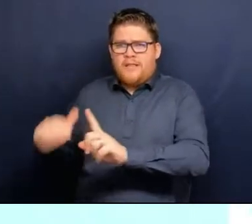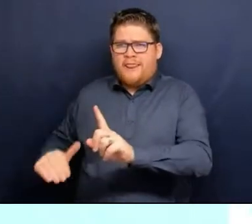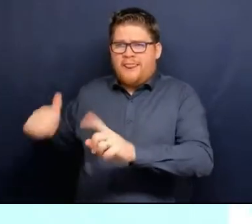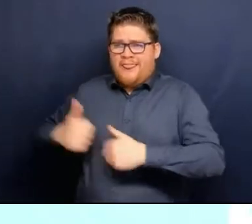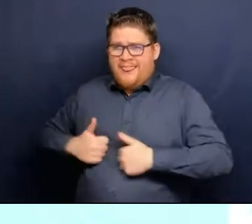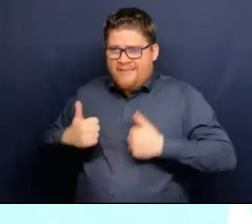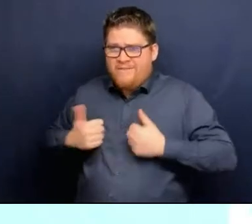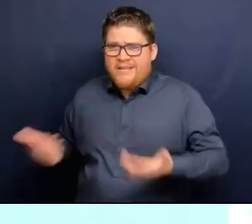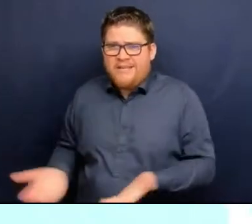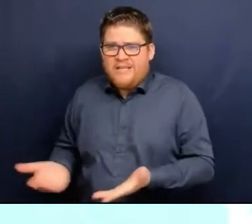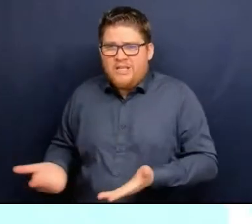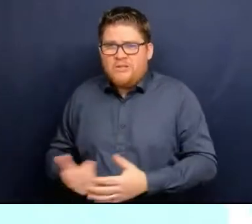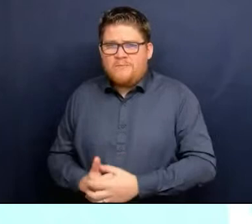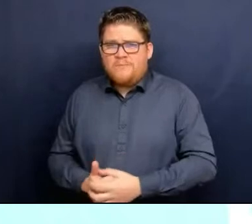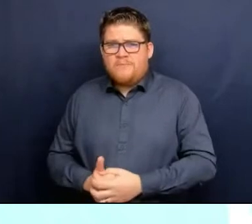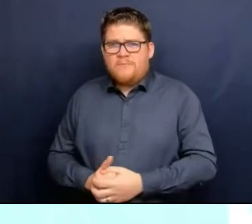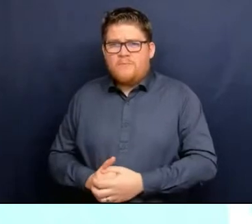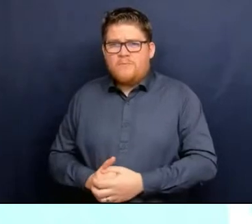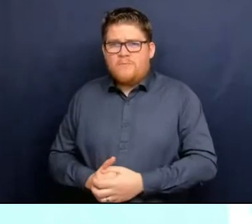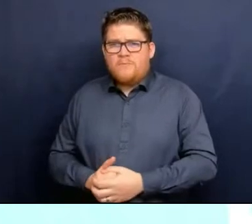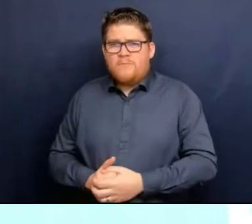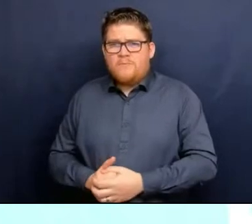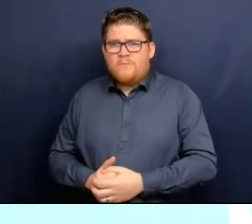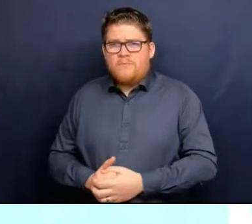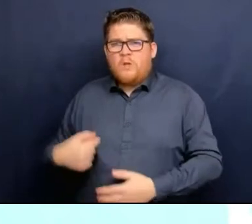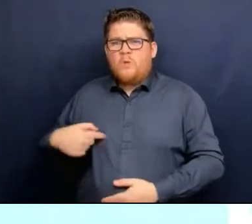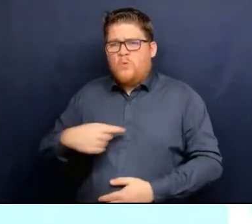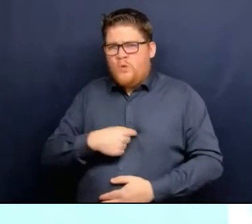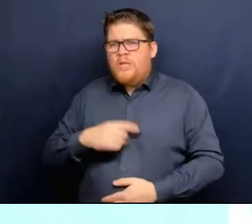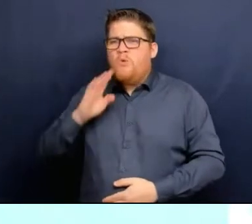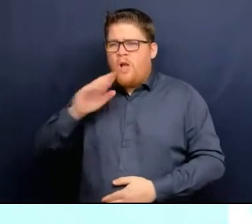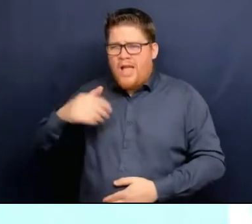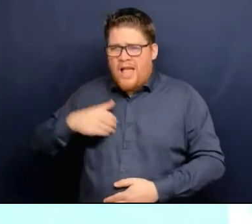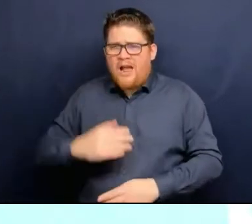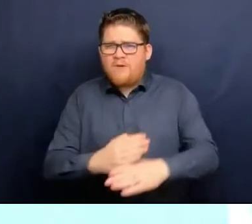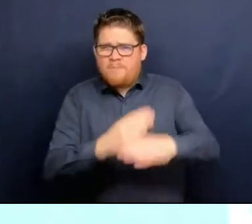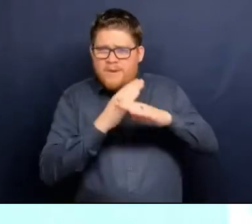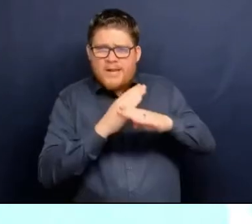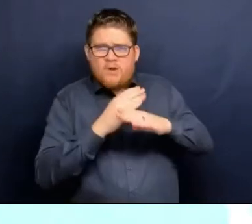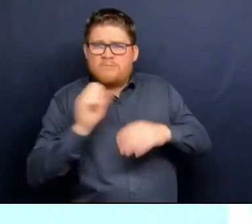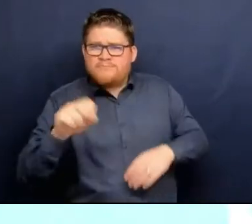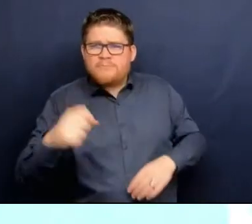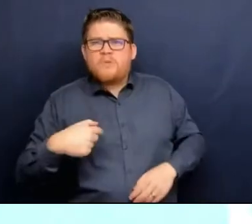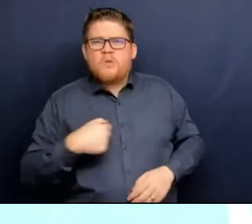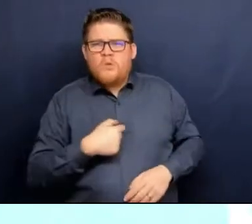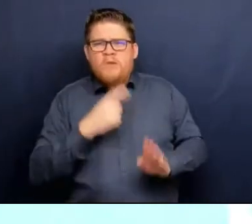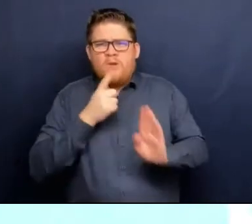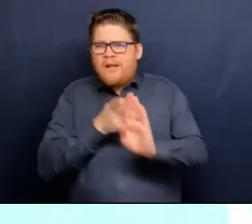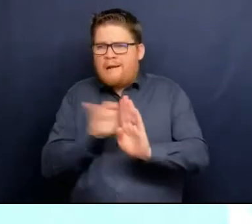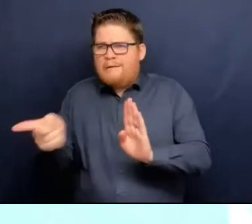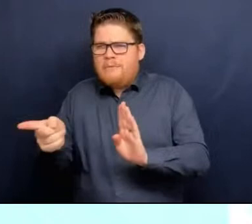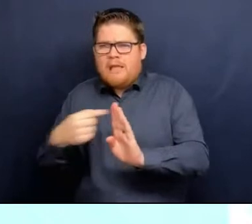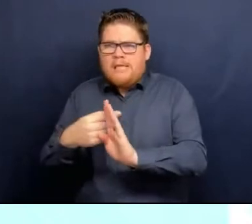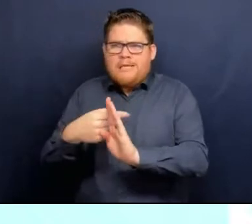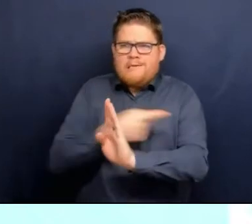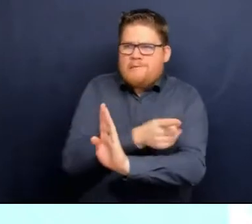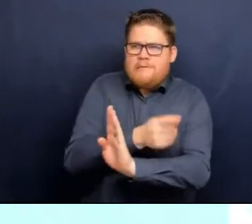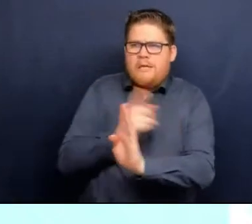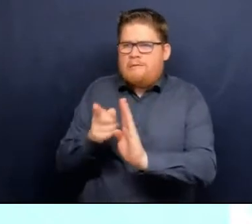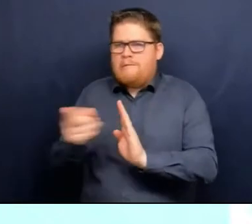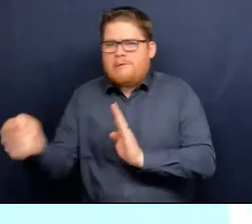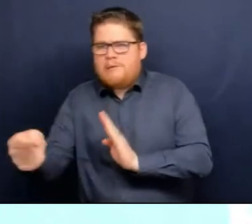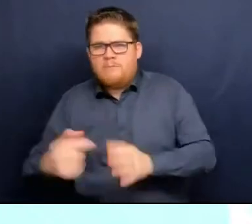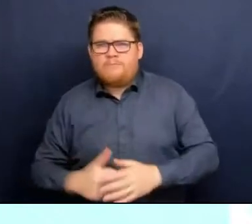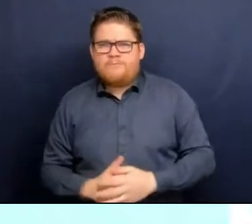together to avoid them. And part of that is about recognizing the inherent right of Indigenous people to be self-determining. And this is such an incredible